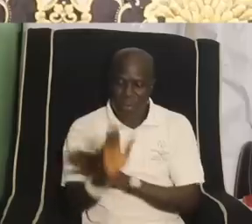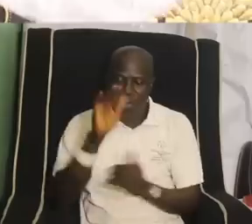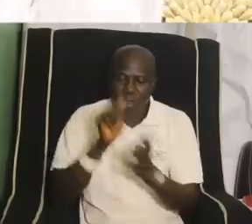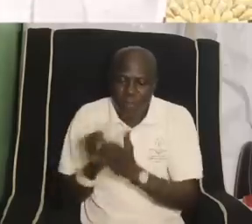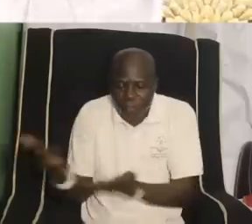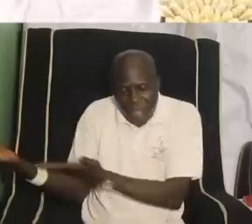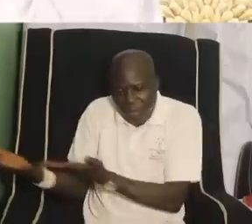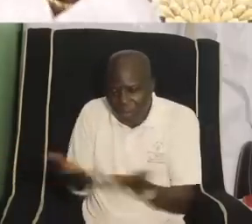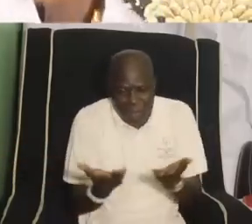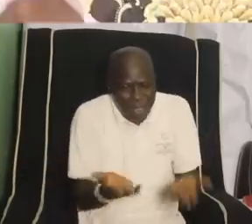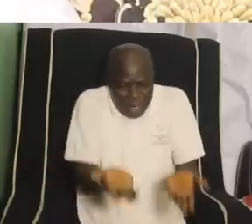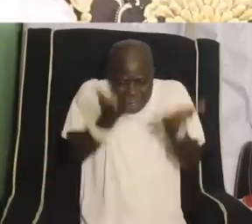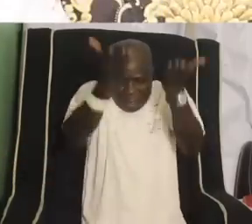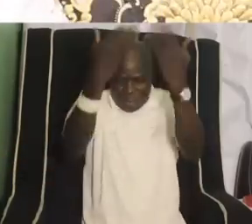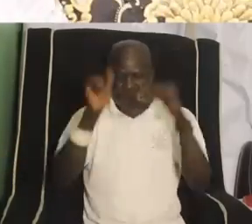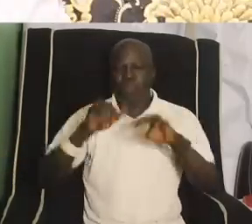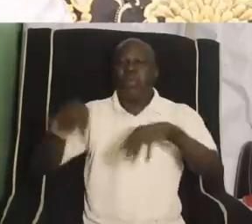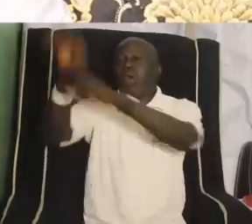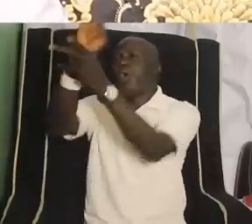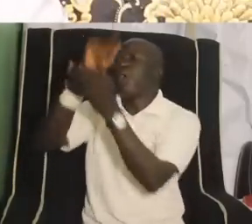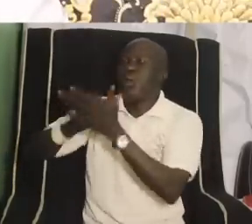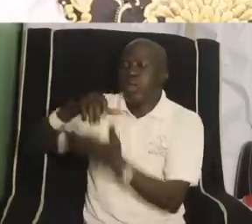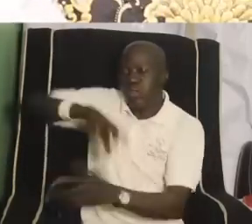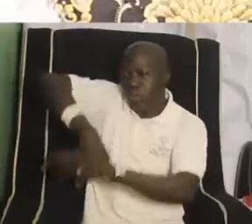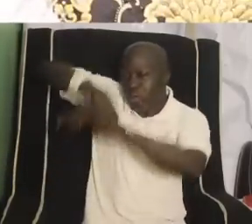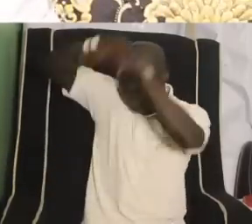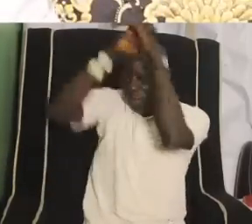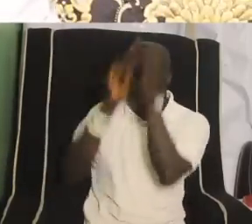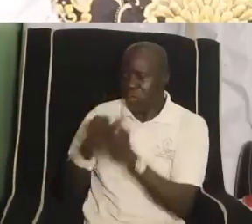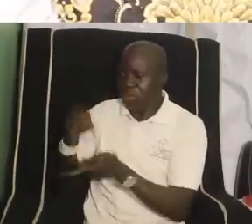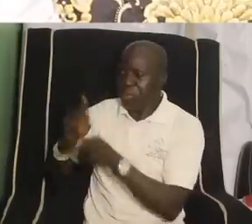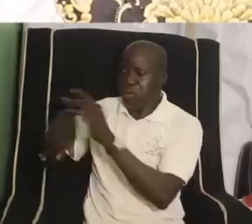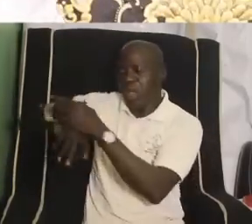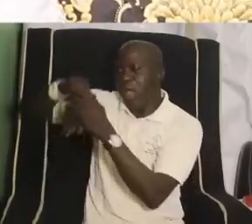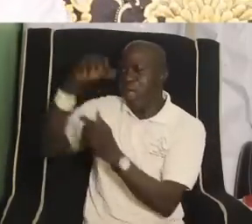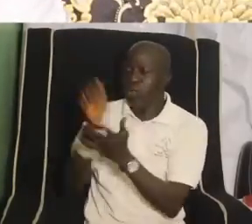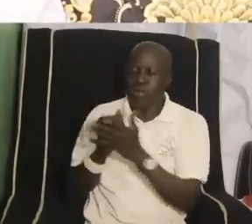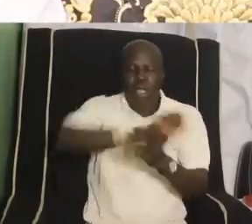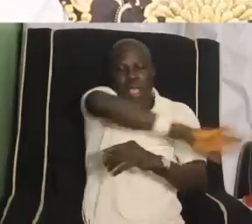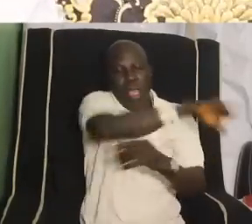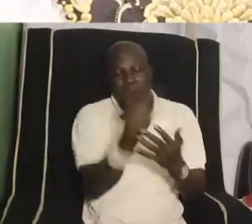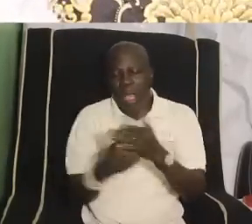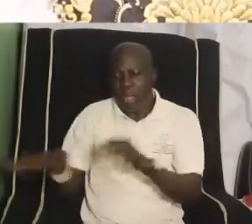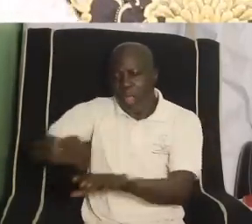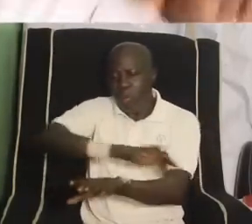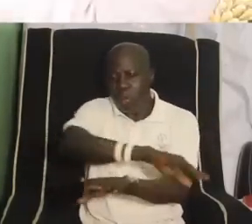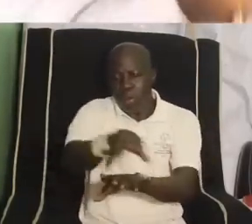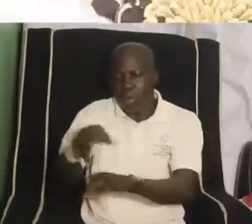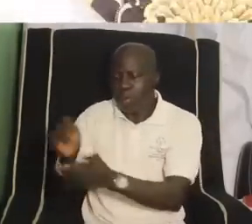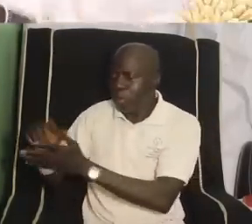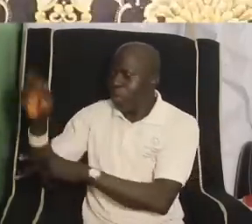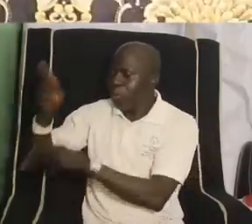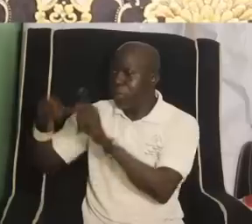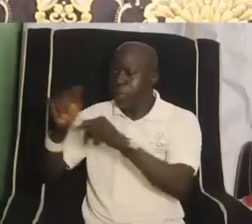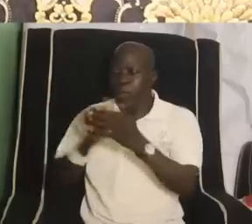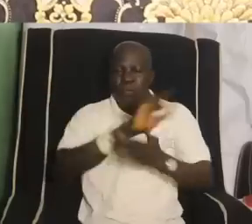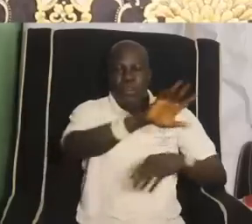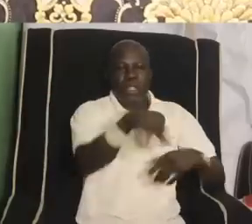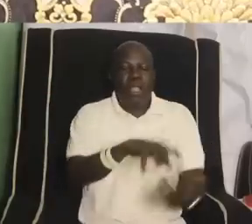God that raised people up, that bring one out in the midst of his